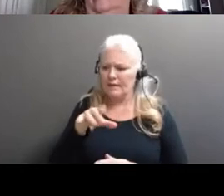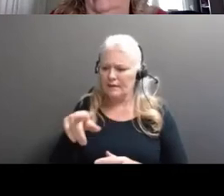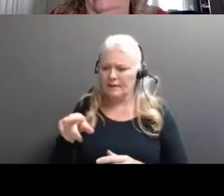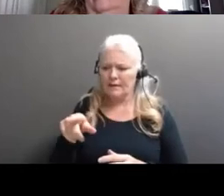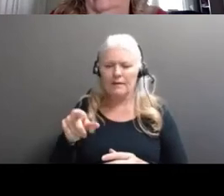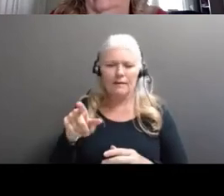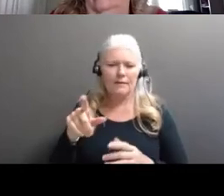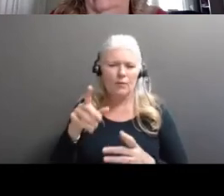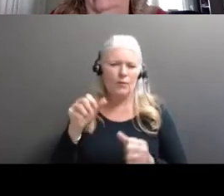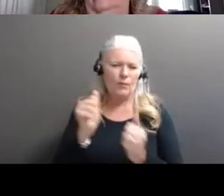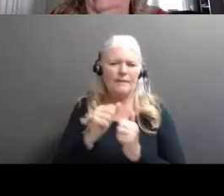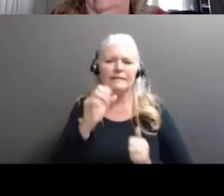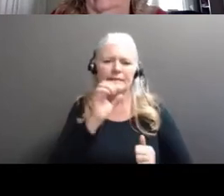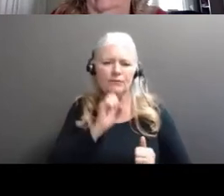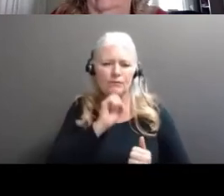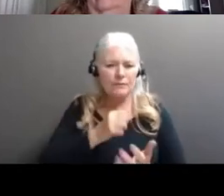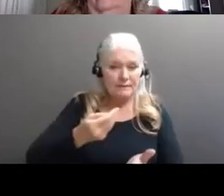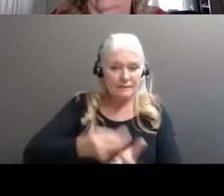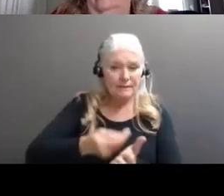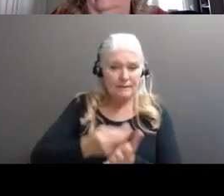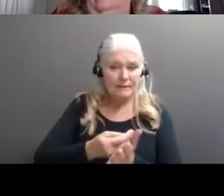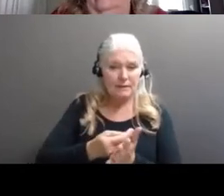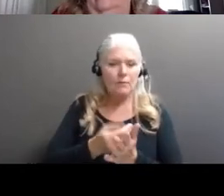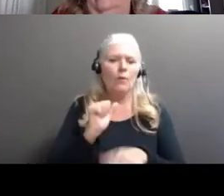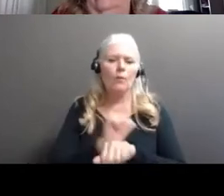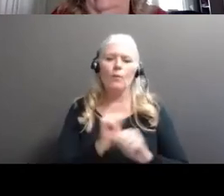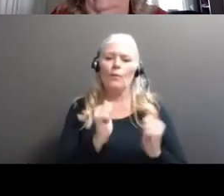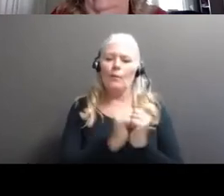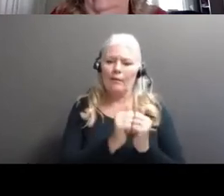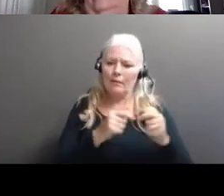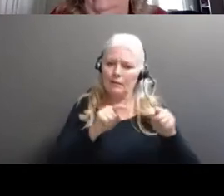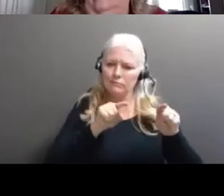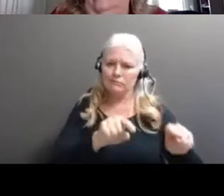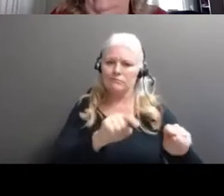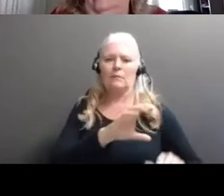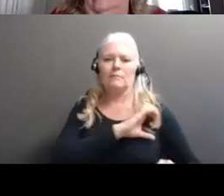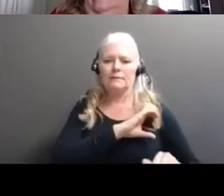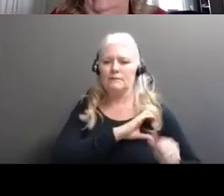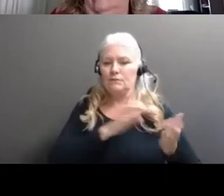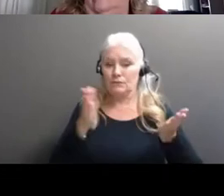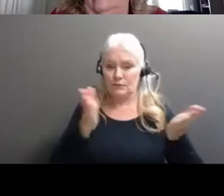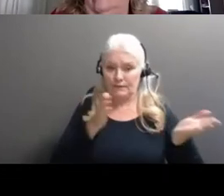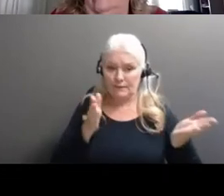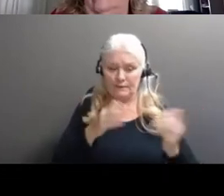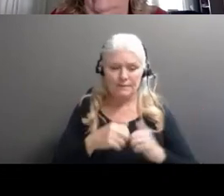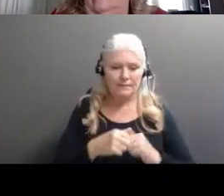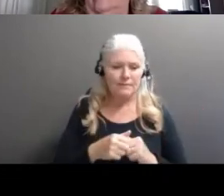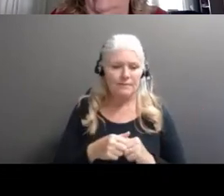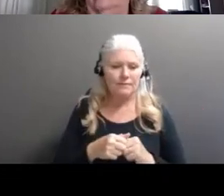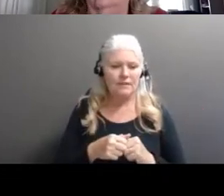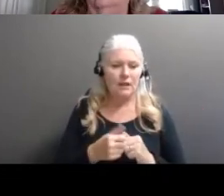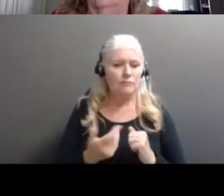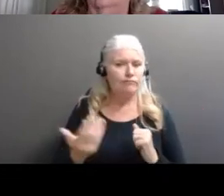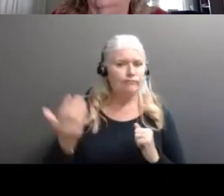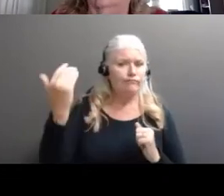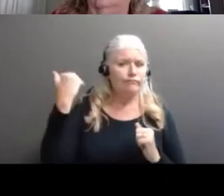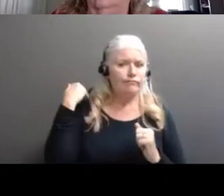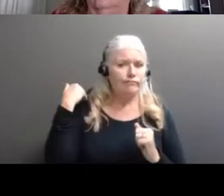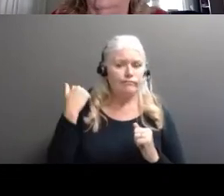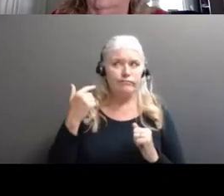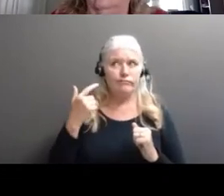in and alongside policing services. And several years ago, sort of at the very beginning of even adult